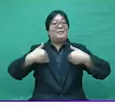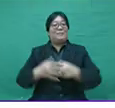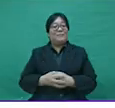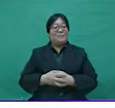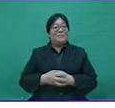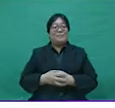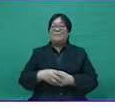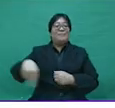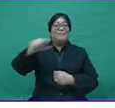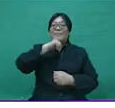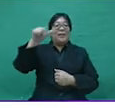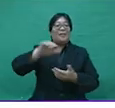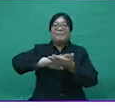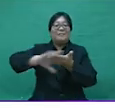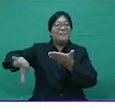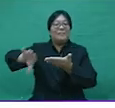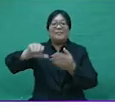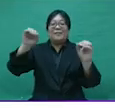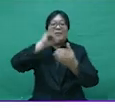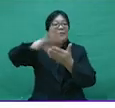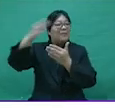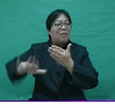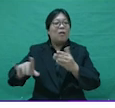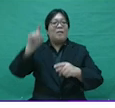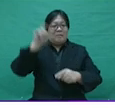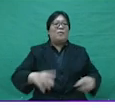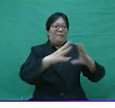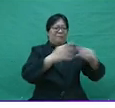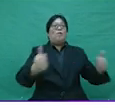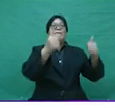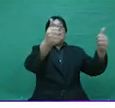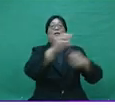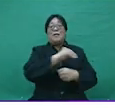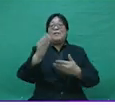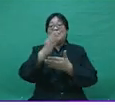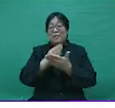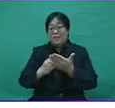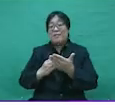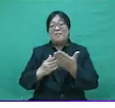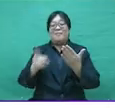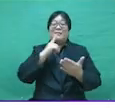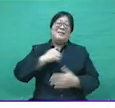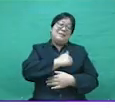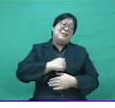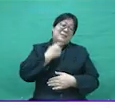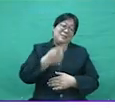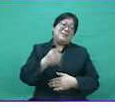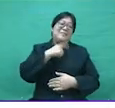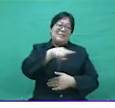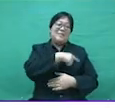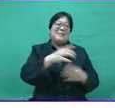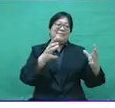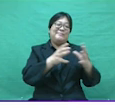there, and they don't go away. We need to solve them. And in some way, sorry to say that they